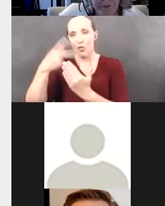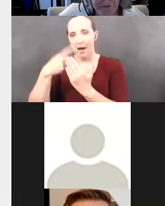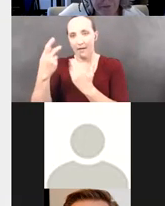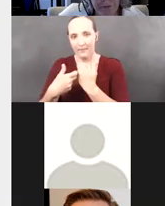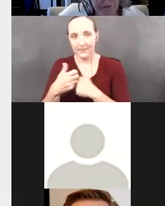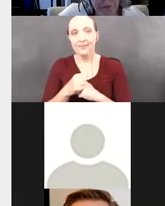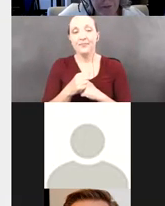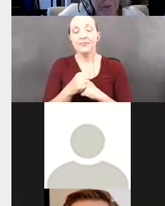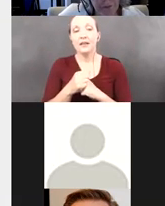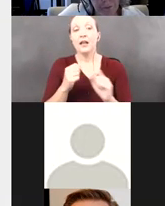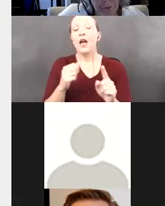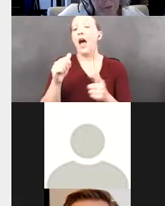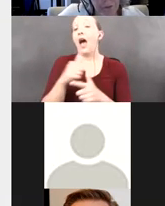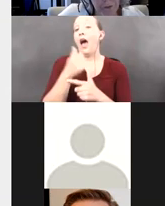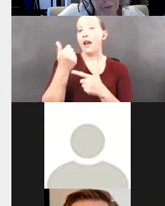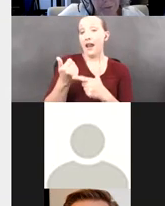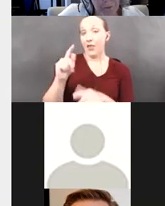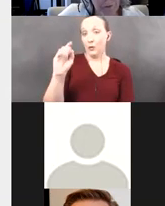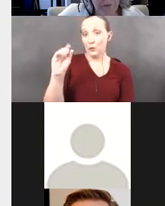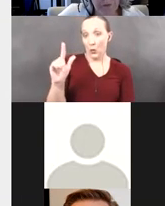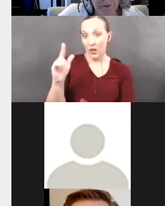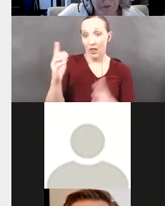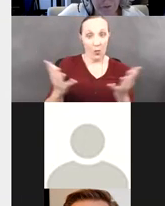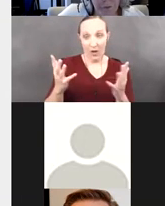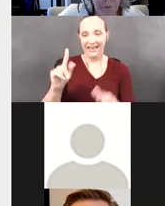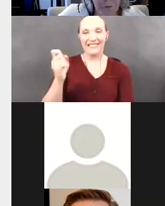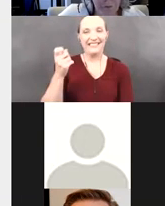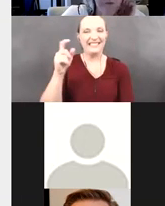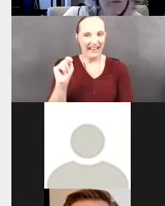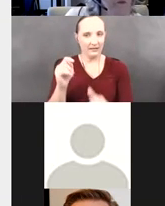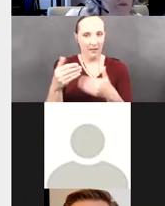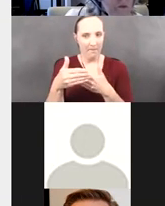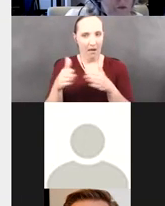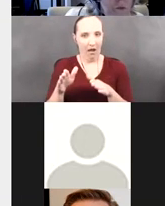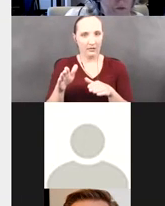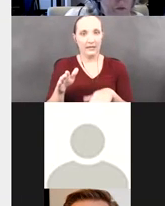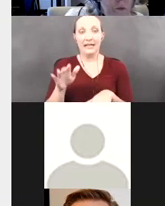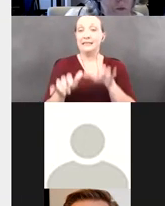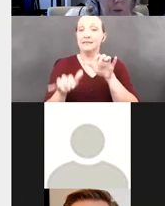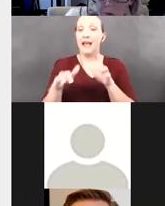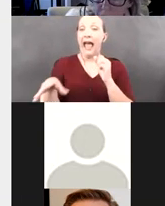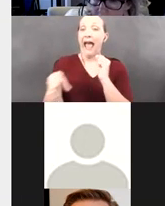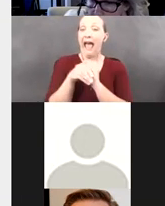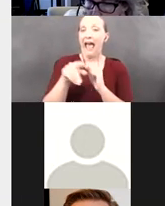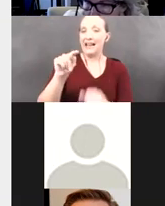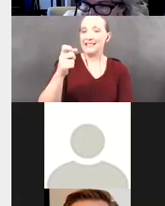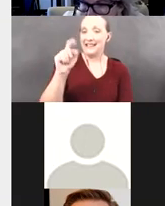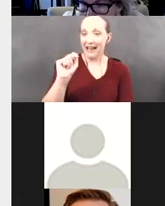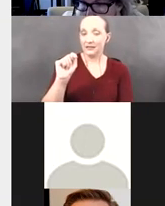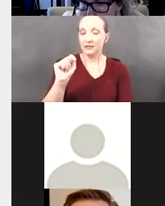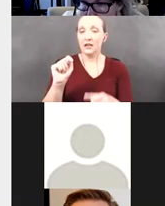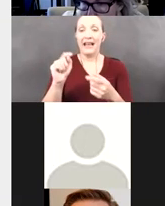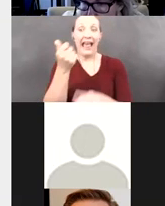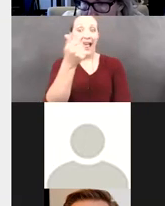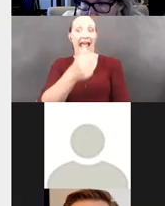Another helpful tool is the Otra text herramienta box. útil es This la will allow caja de your child texto, to add el text text box. Eso anywhere to the le